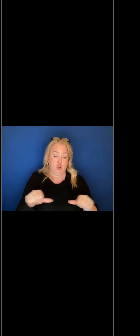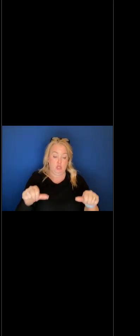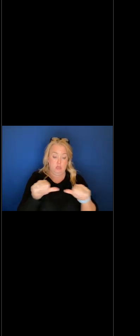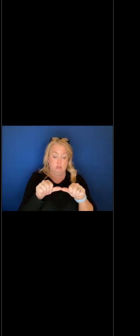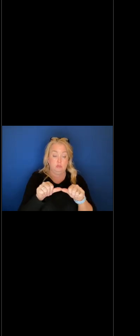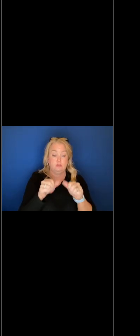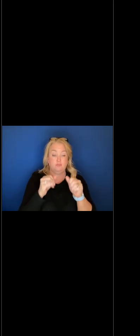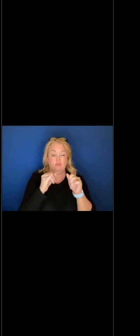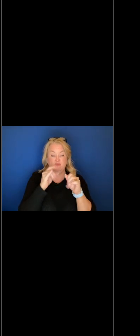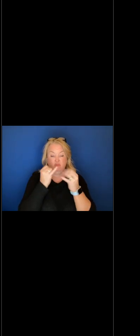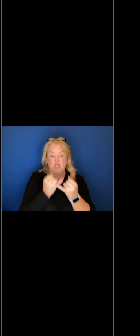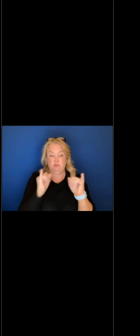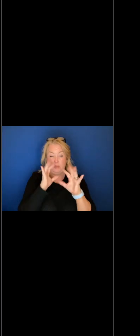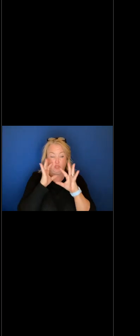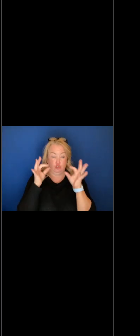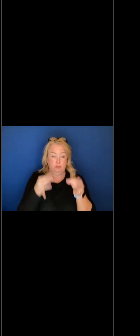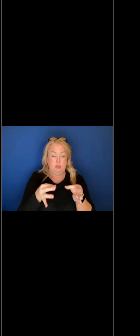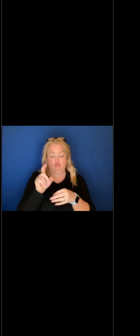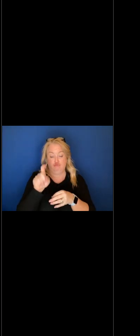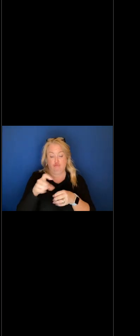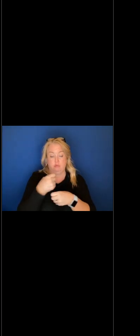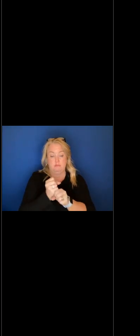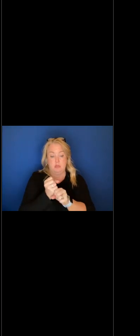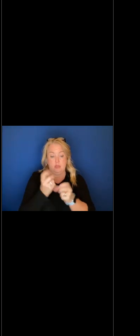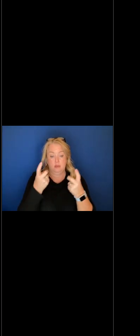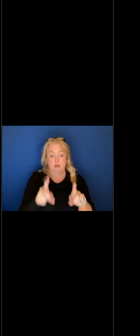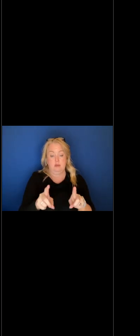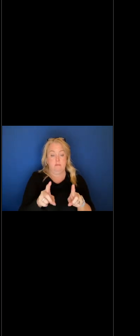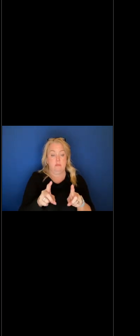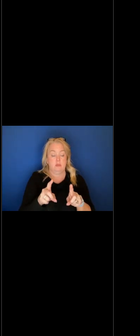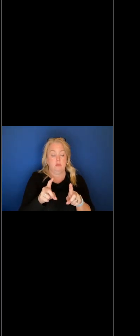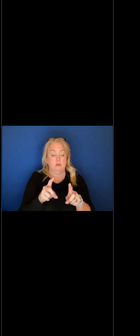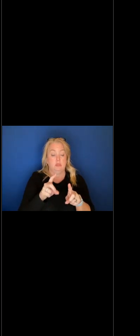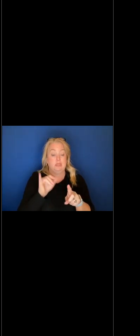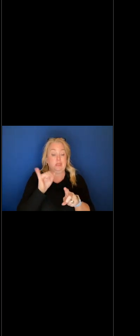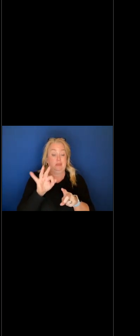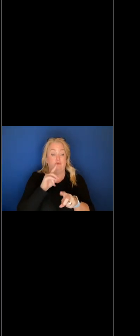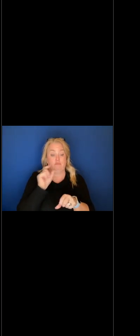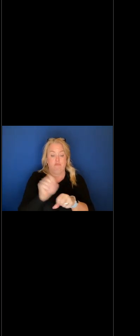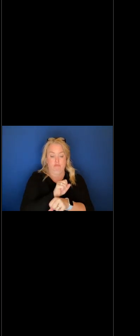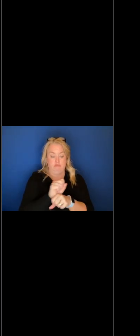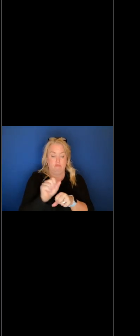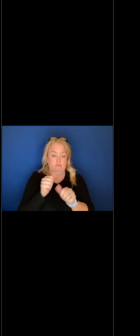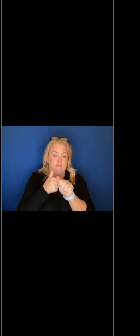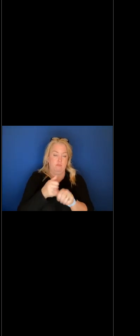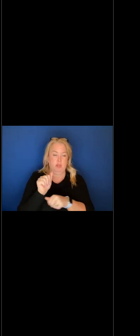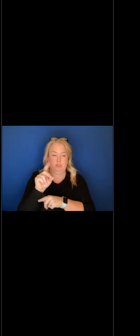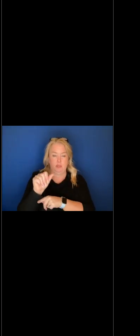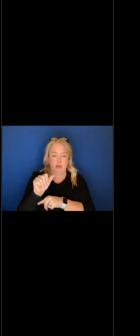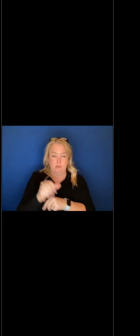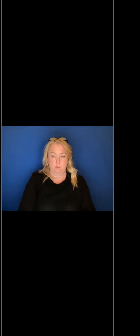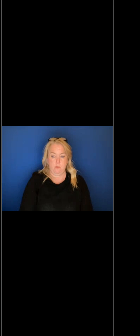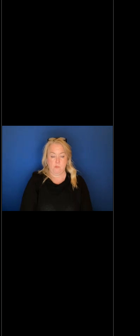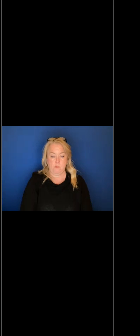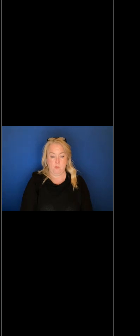independent determination should be made regarding the applicability of the ADA.